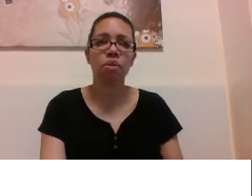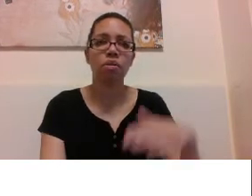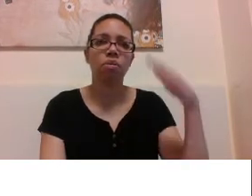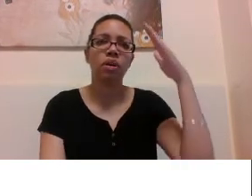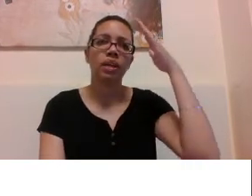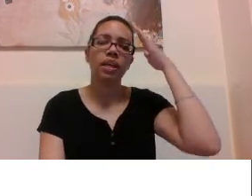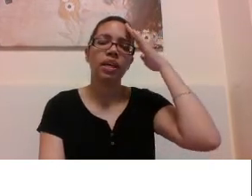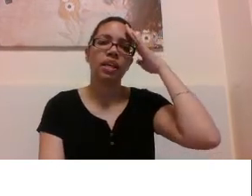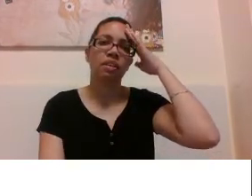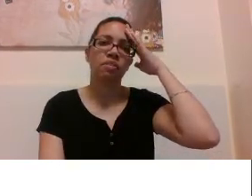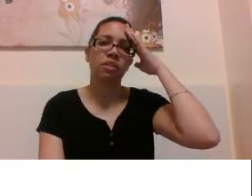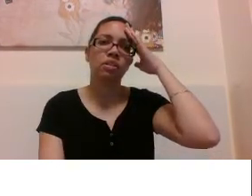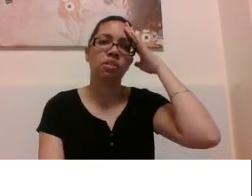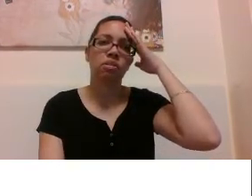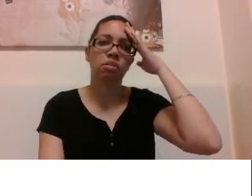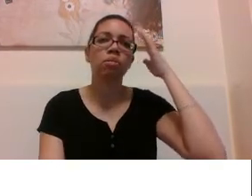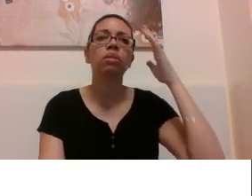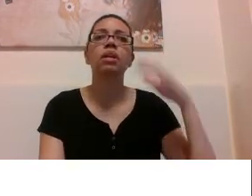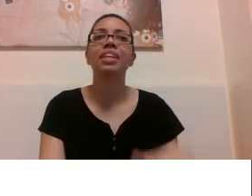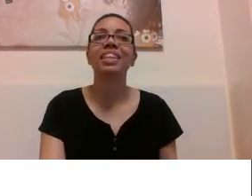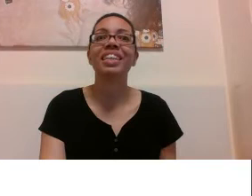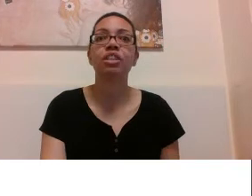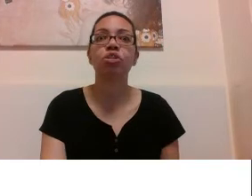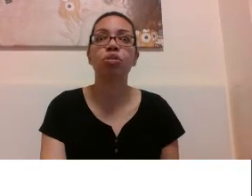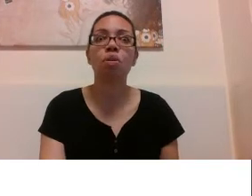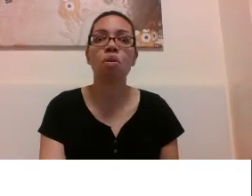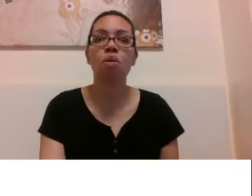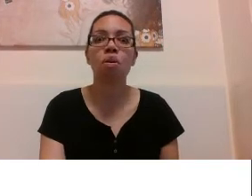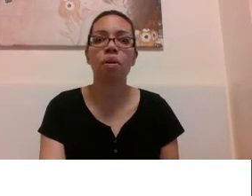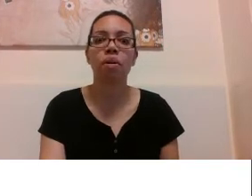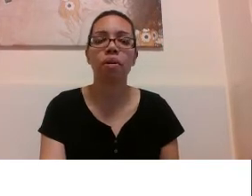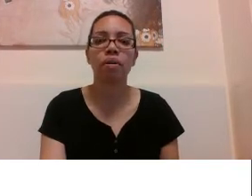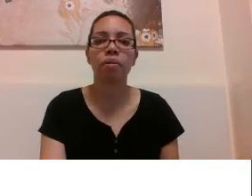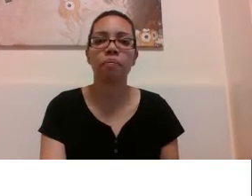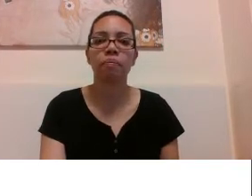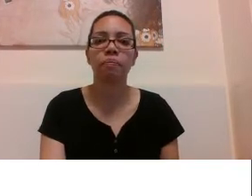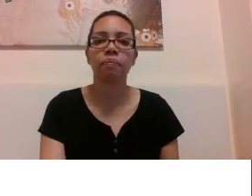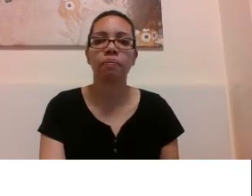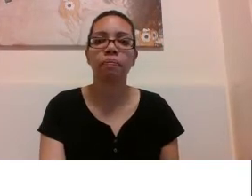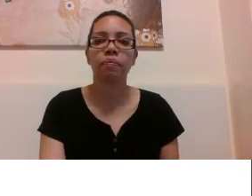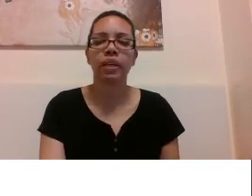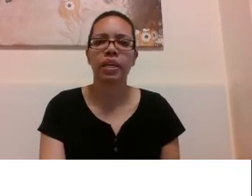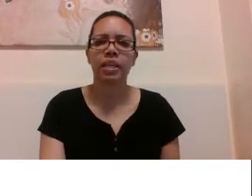Oh no! He even stole the door!